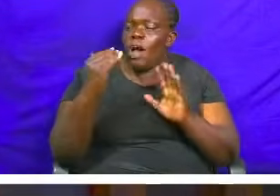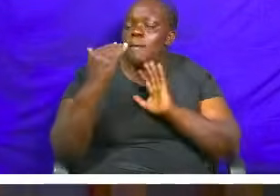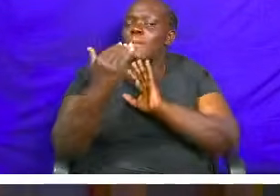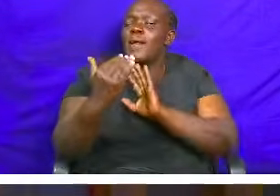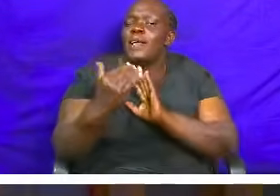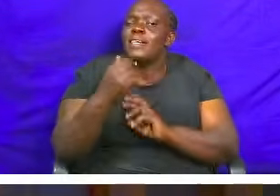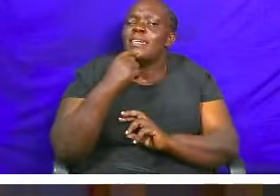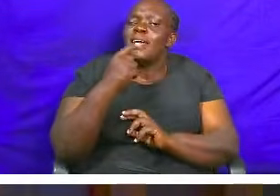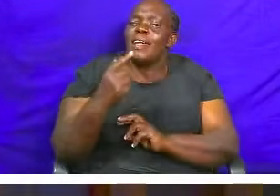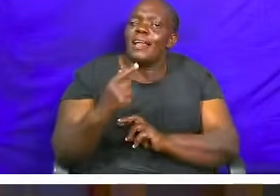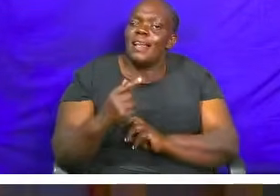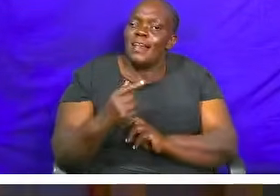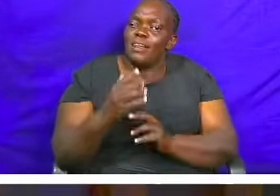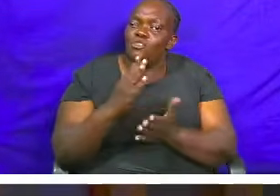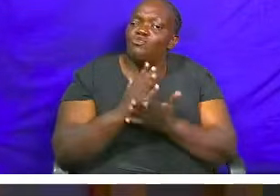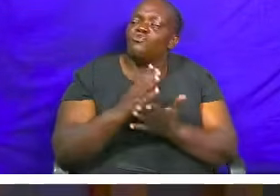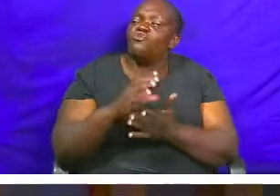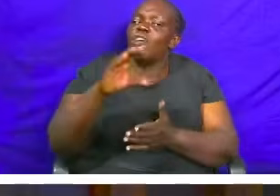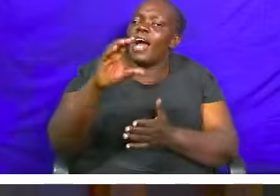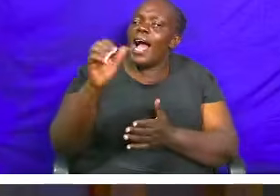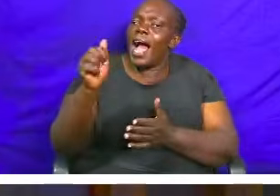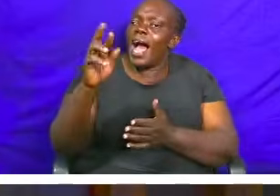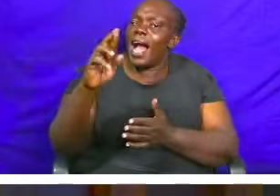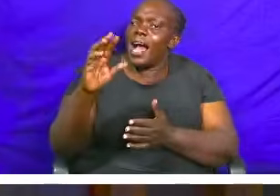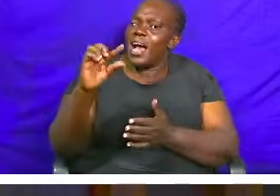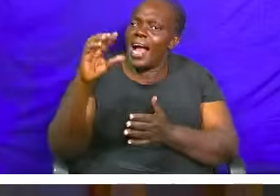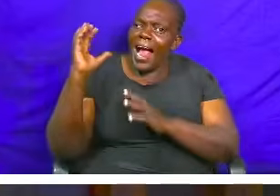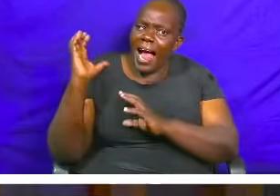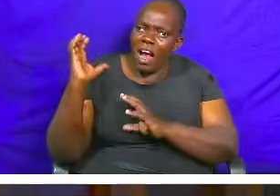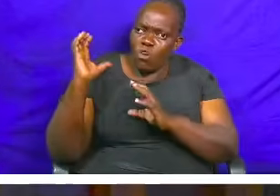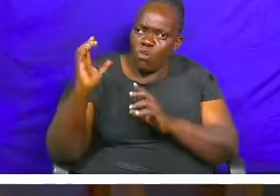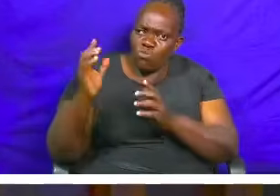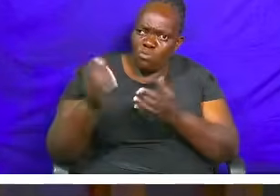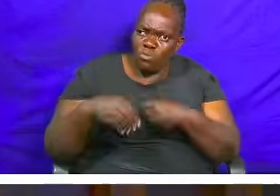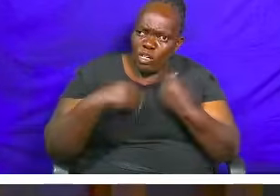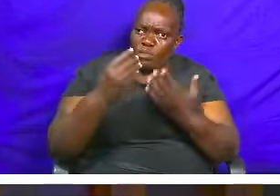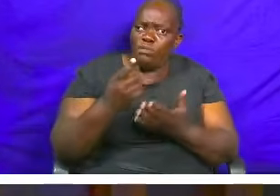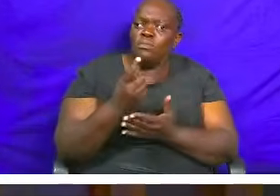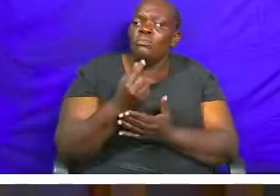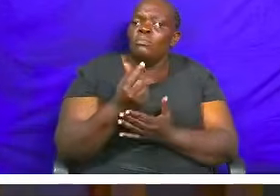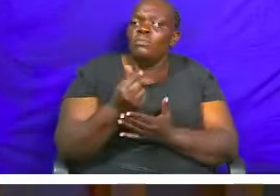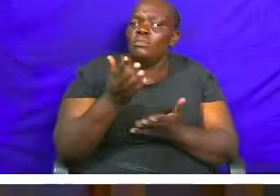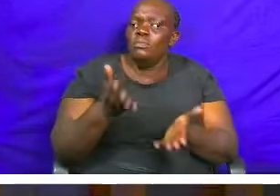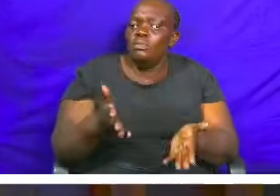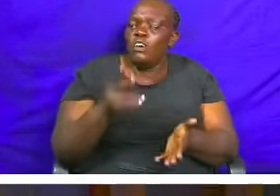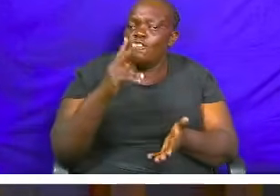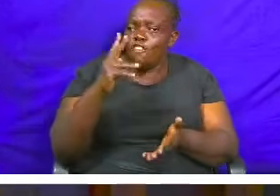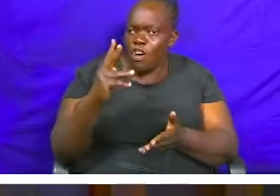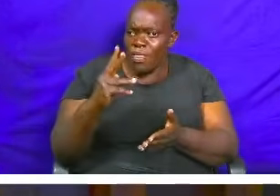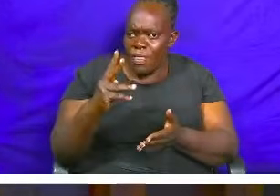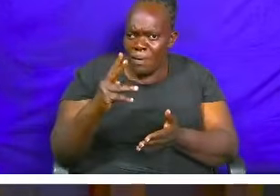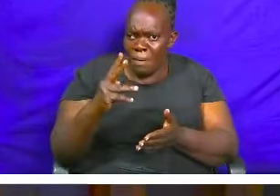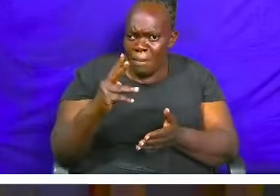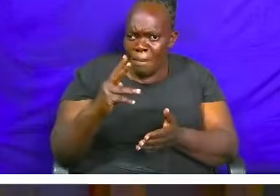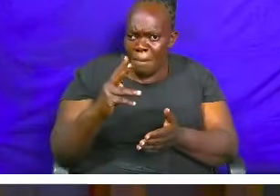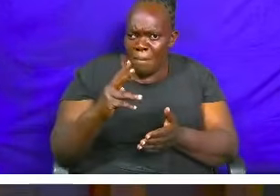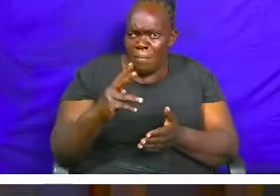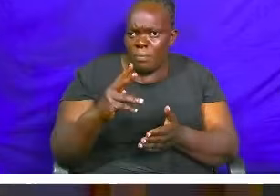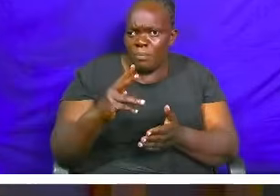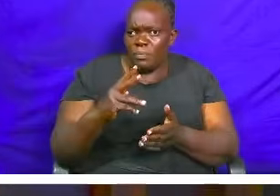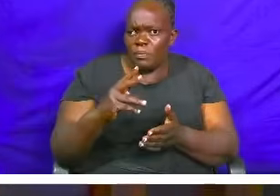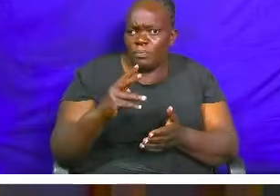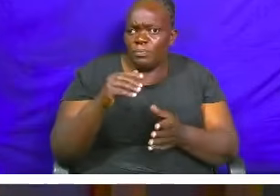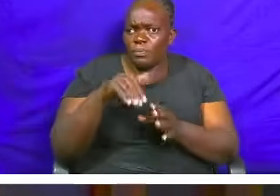sell me a cargo of diesel? So he will give you the price today, which we call a spot price. Yeah. So it had put